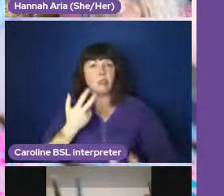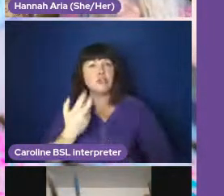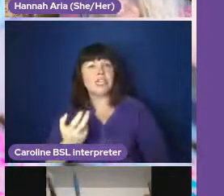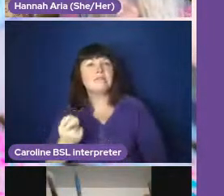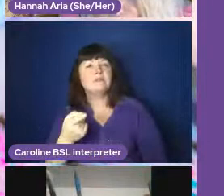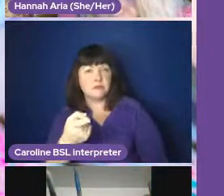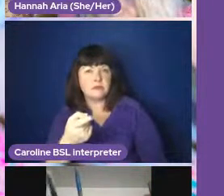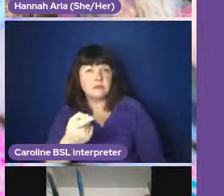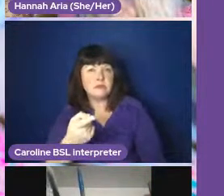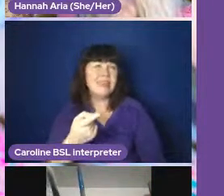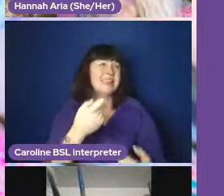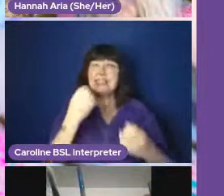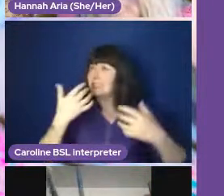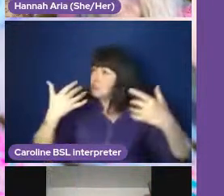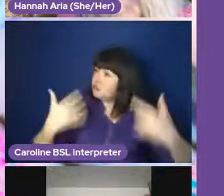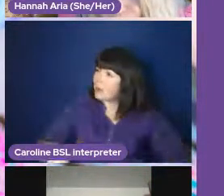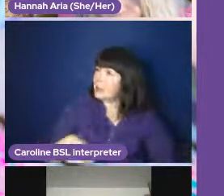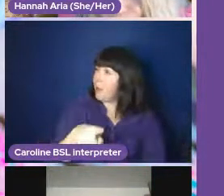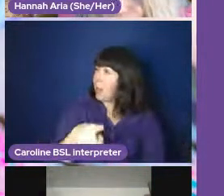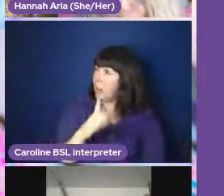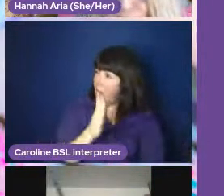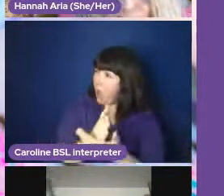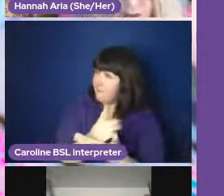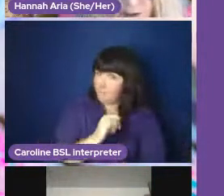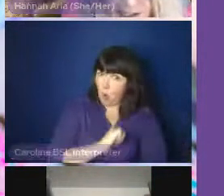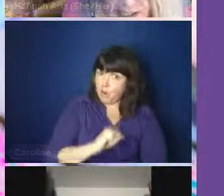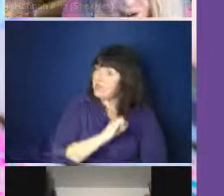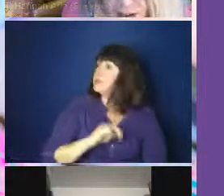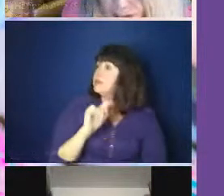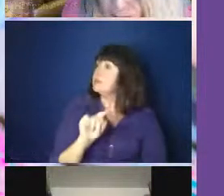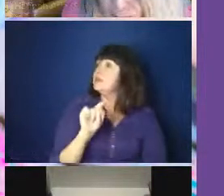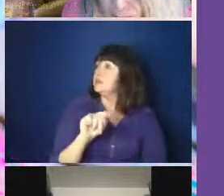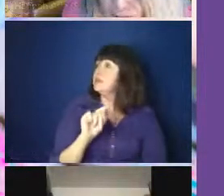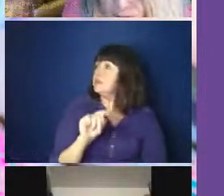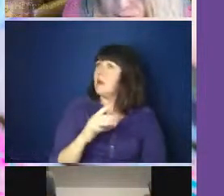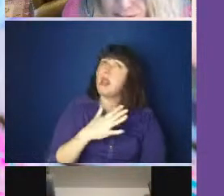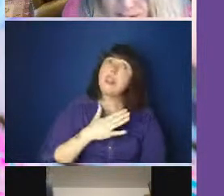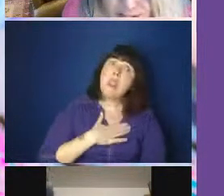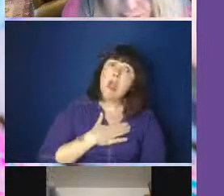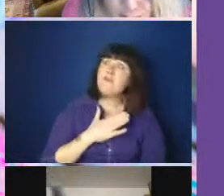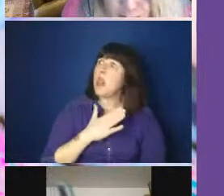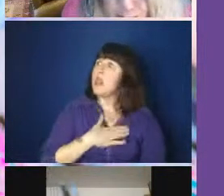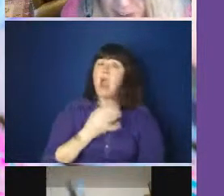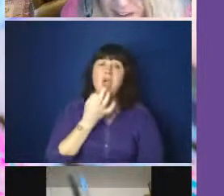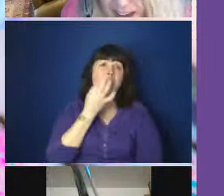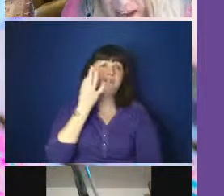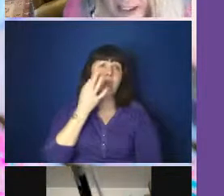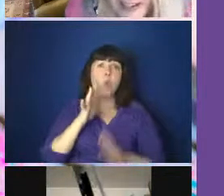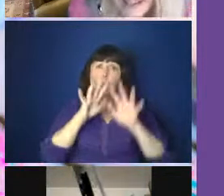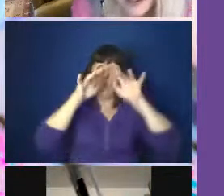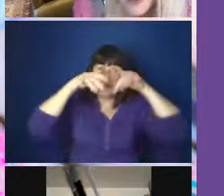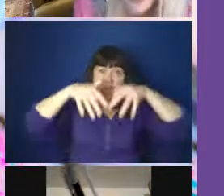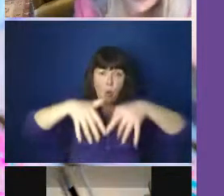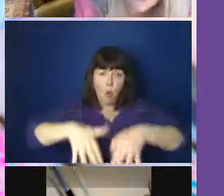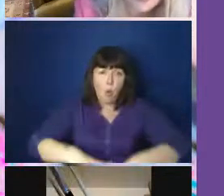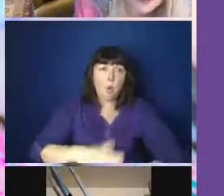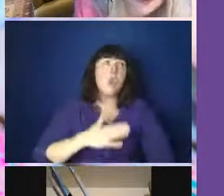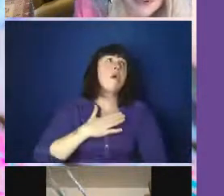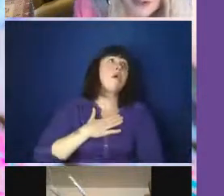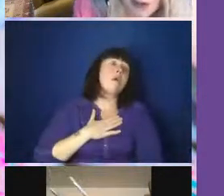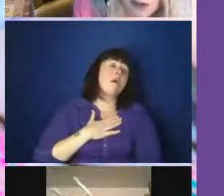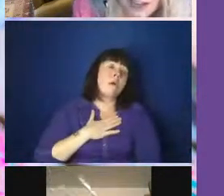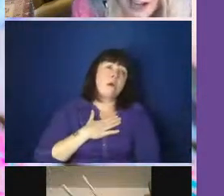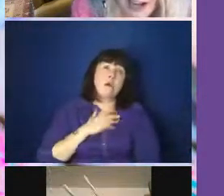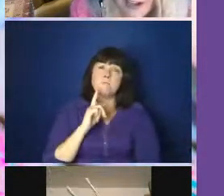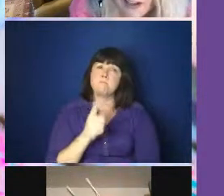it's incredible, honestly. Really? Honestly, I love waterfalls. Like, that's my one thing is, like, if I'm